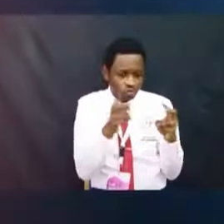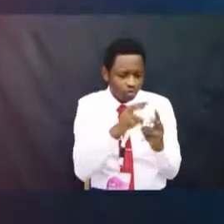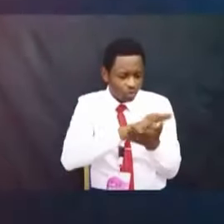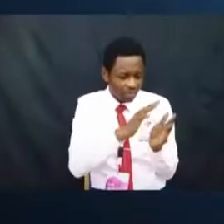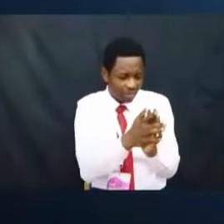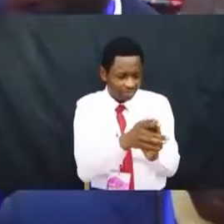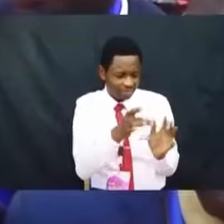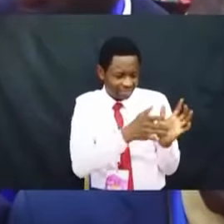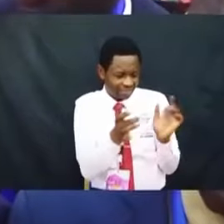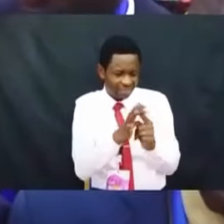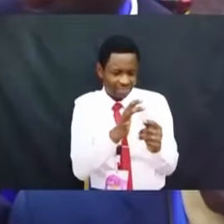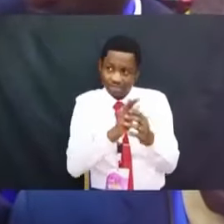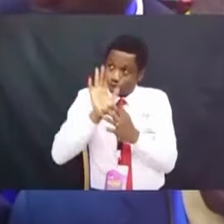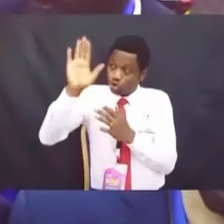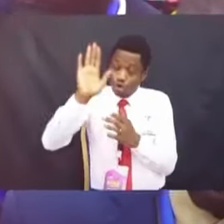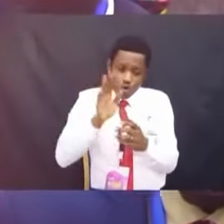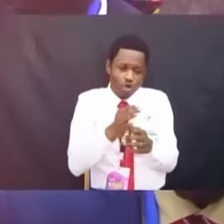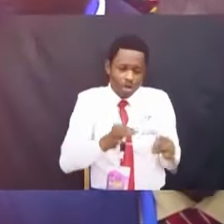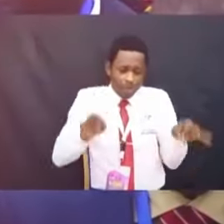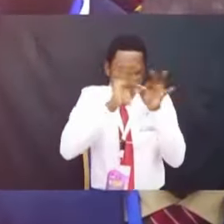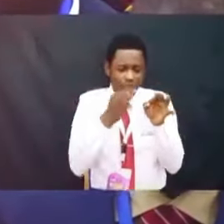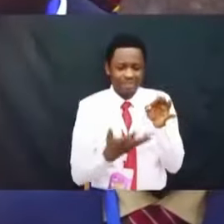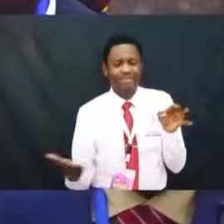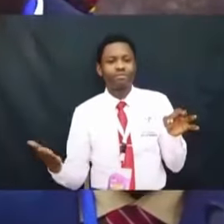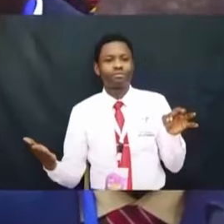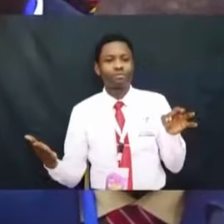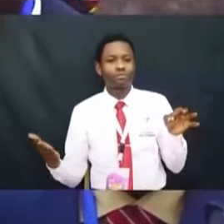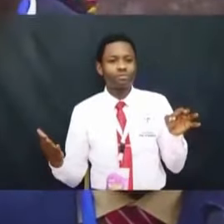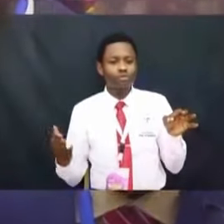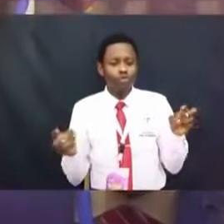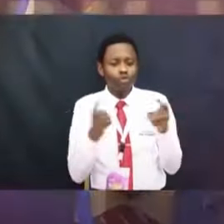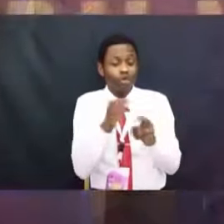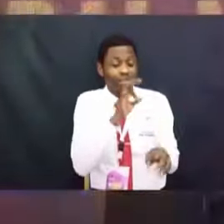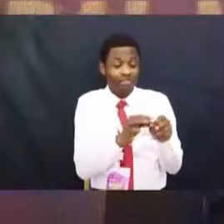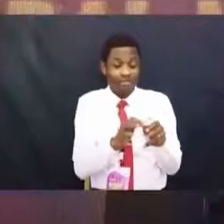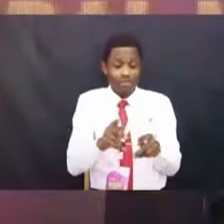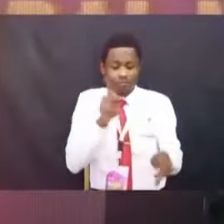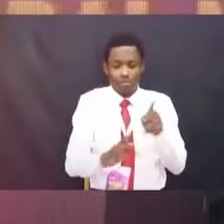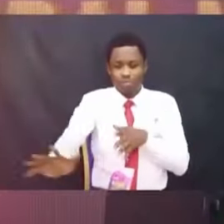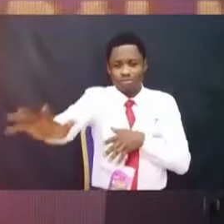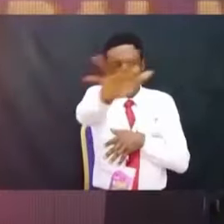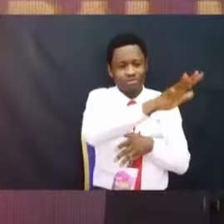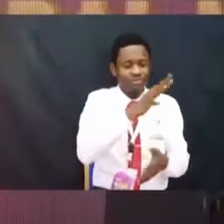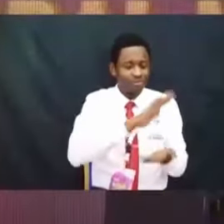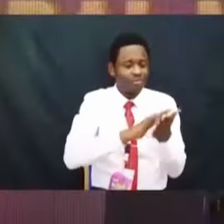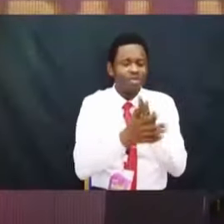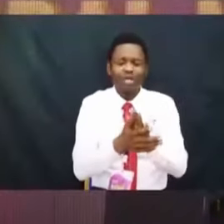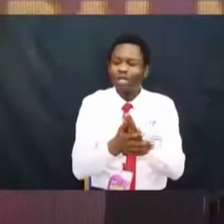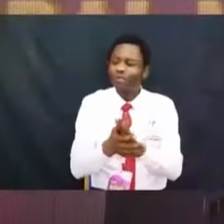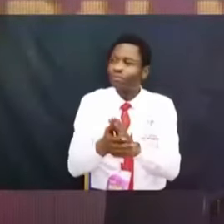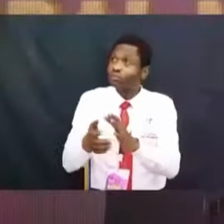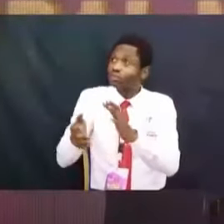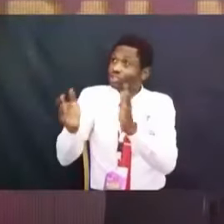special possession. And I'm saying that if they are his special possession, then they should be our greatest